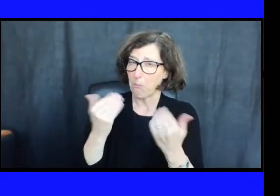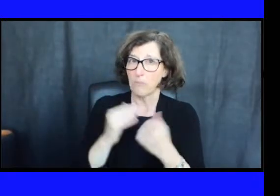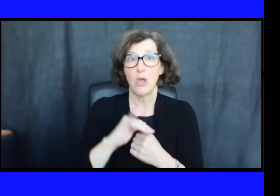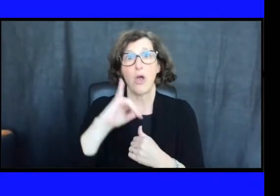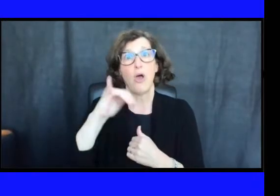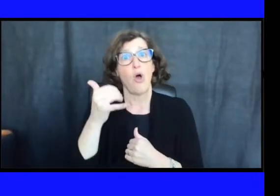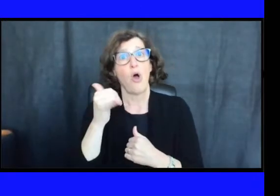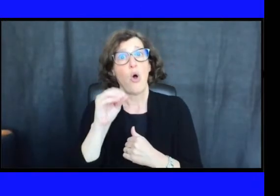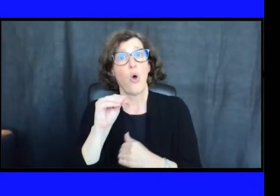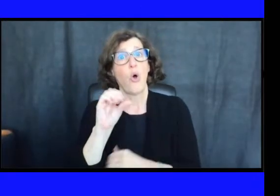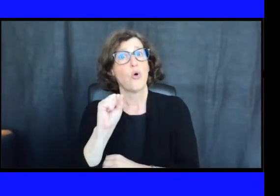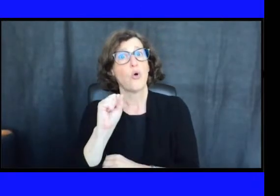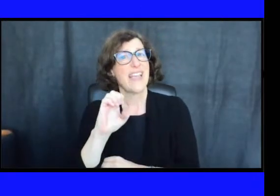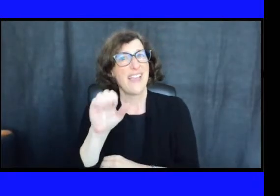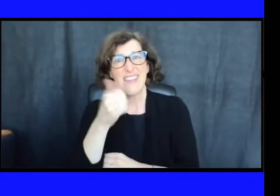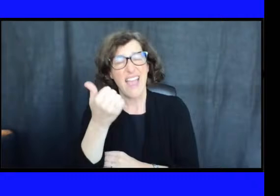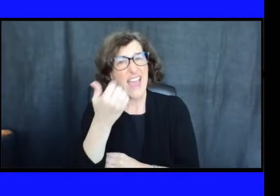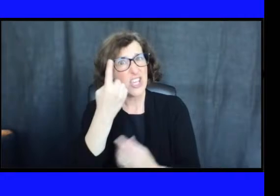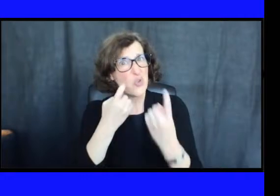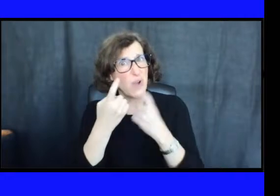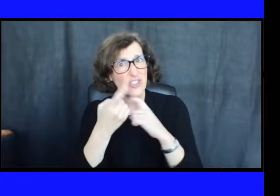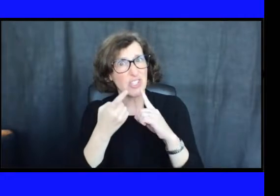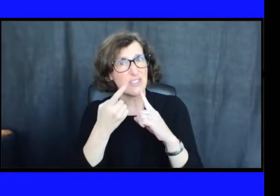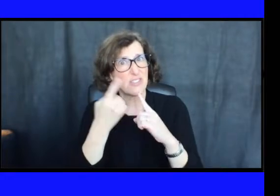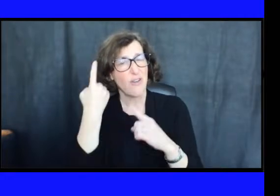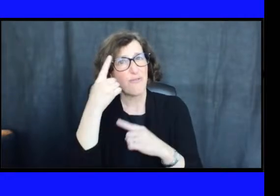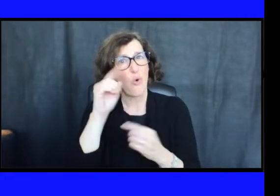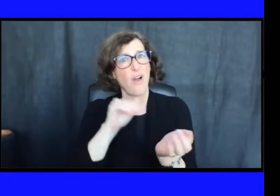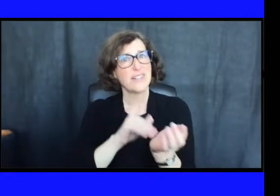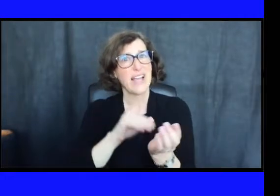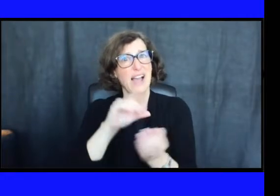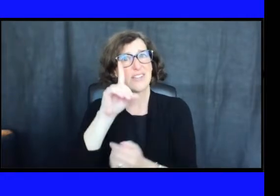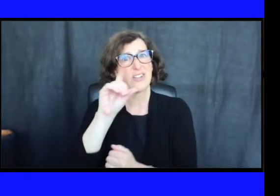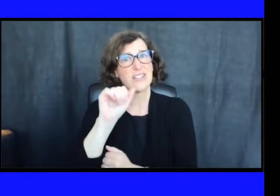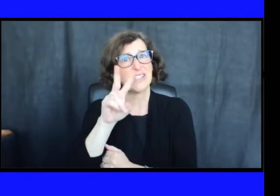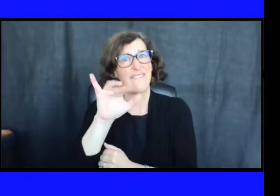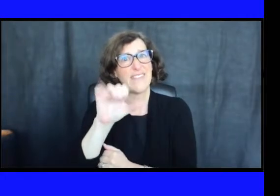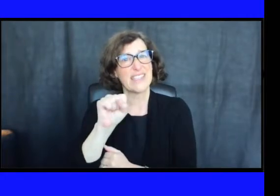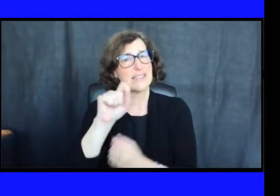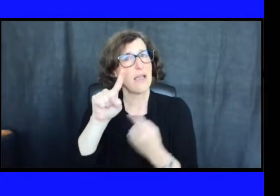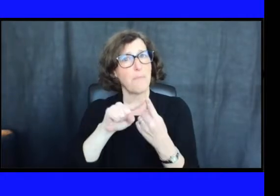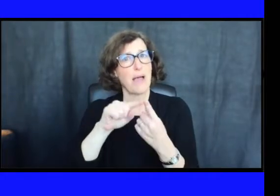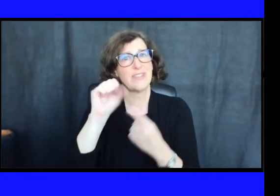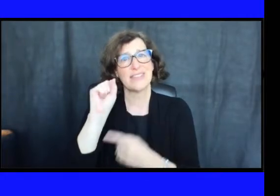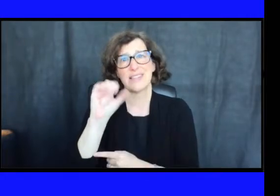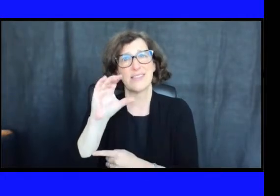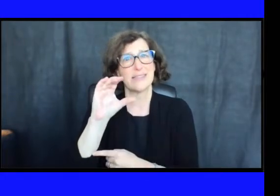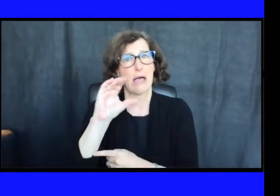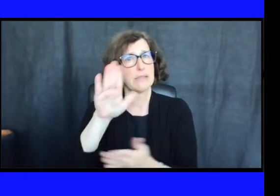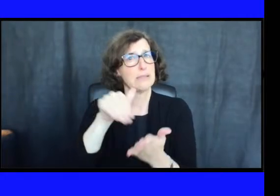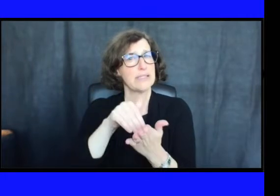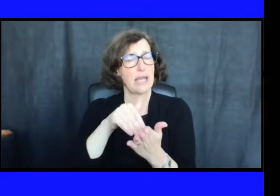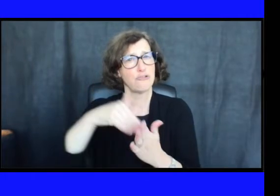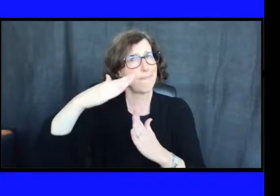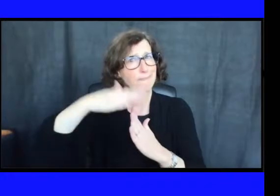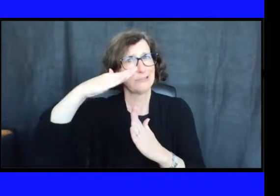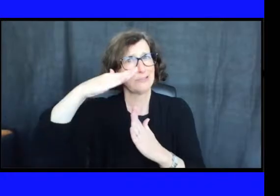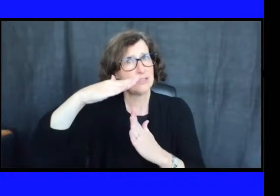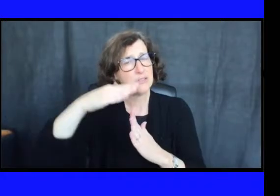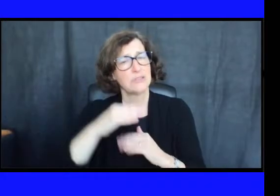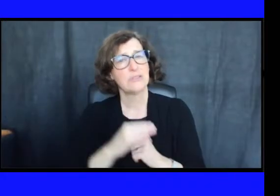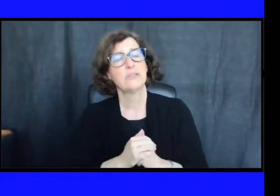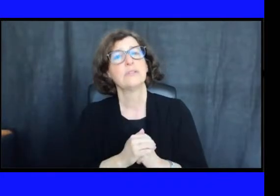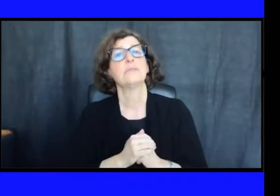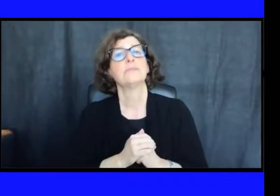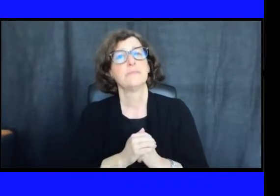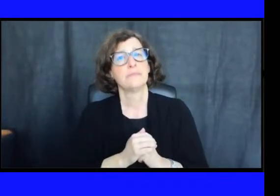Morse is on the, Oh, sorry. Okay. Dr. Morse, I apologize. Do you have any questions? That's